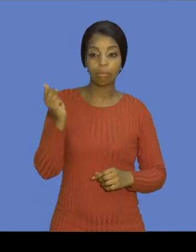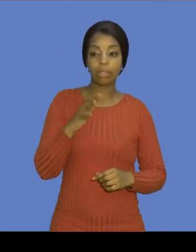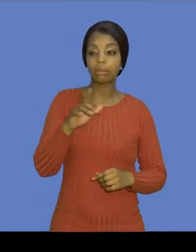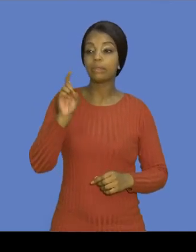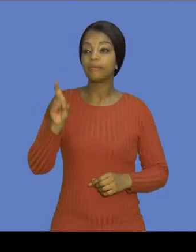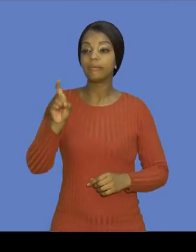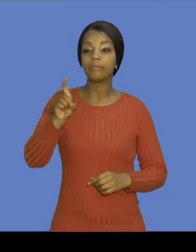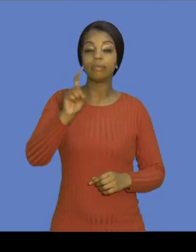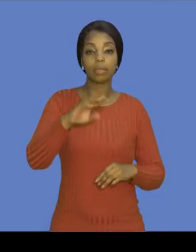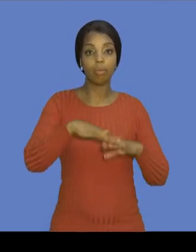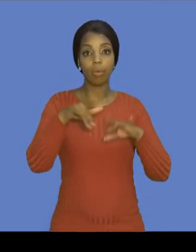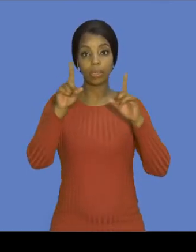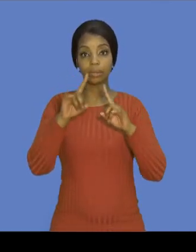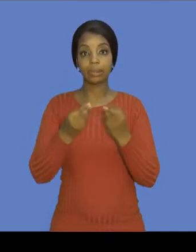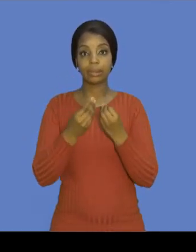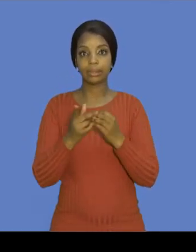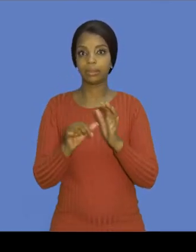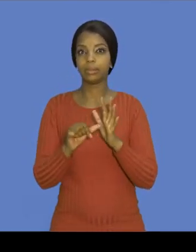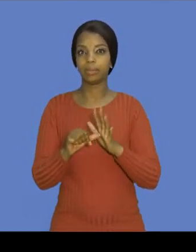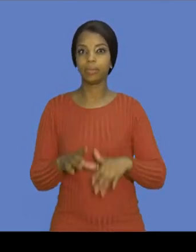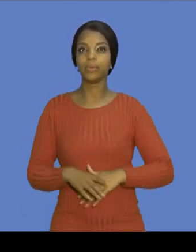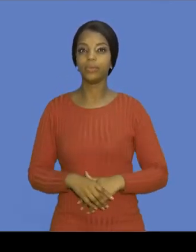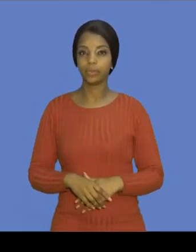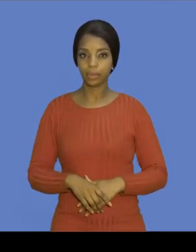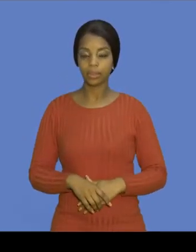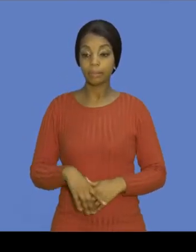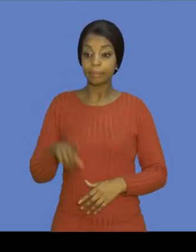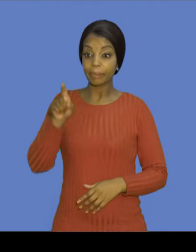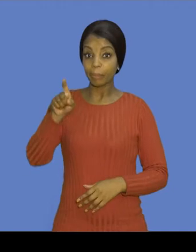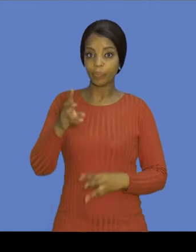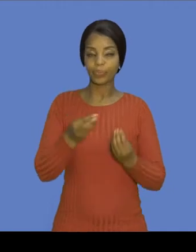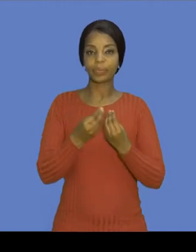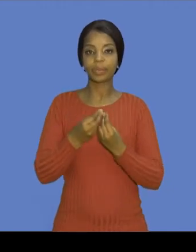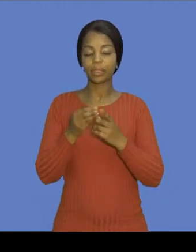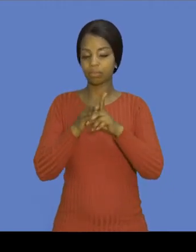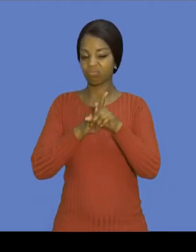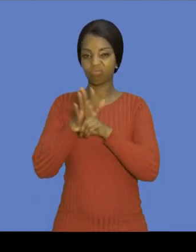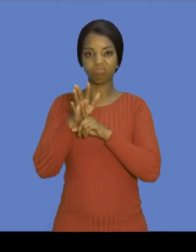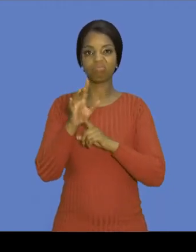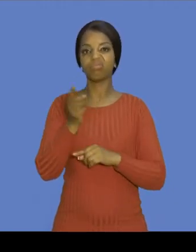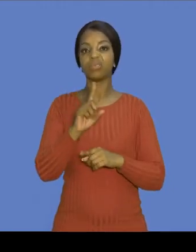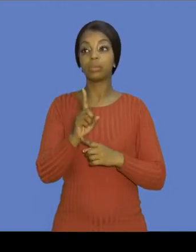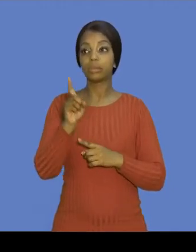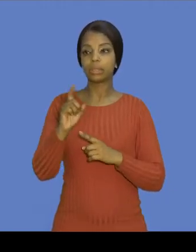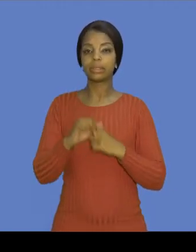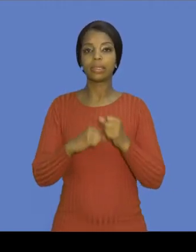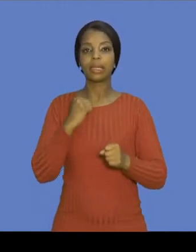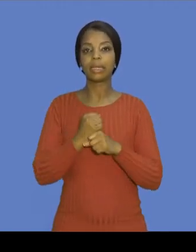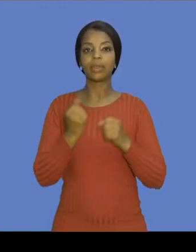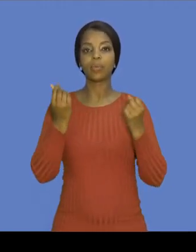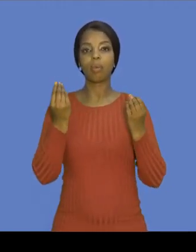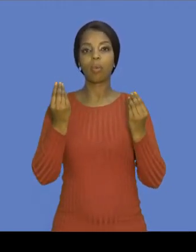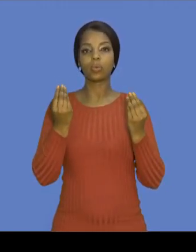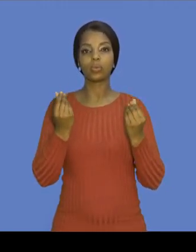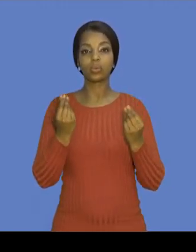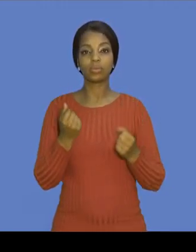most important goods and services? So those are the things that actually affect this annual consumer price inflation, as you